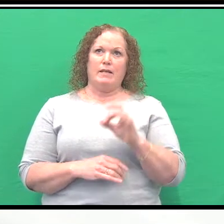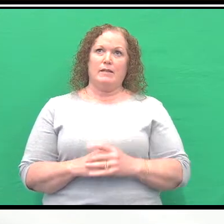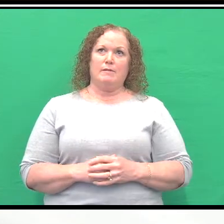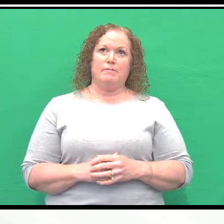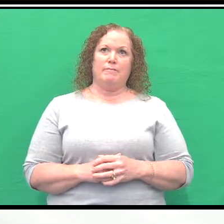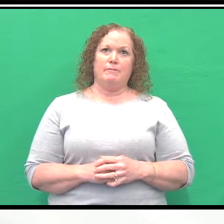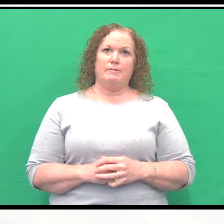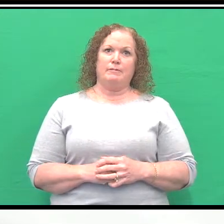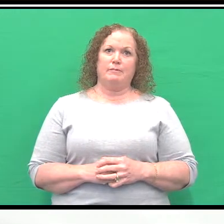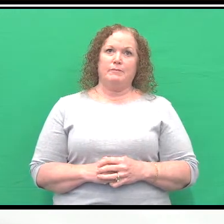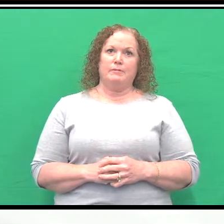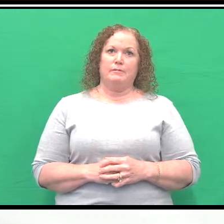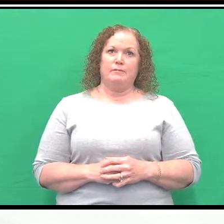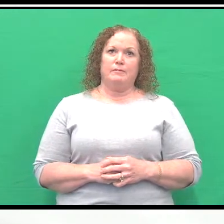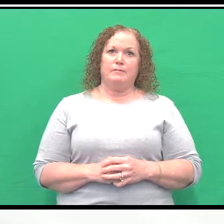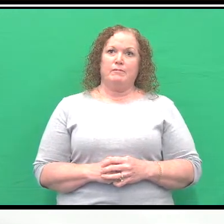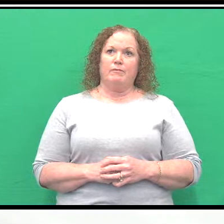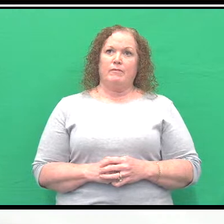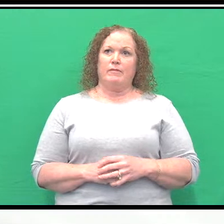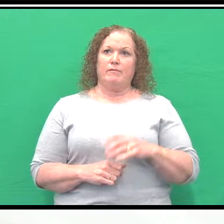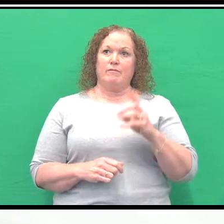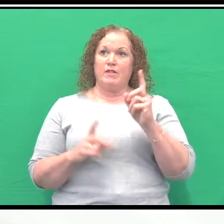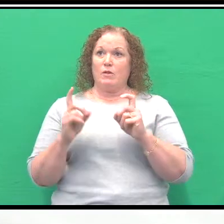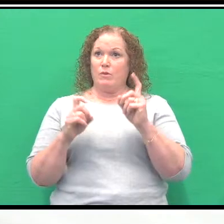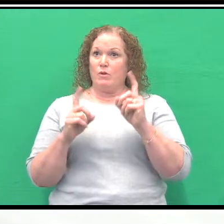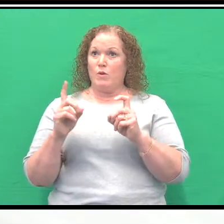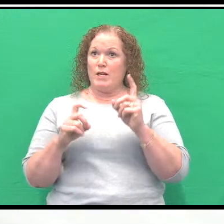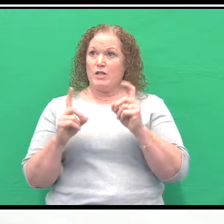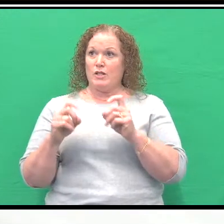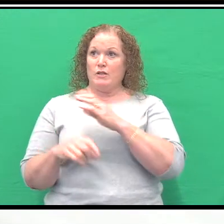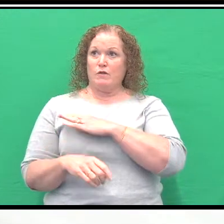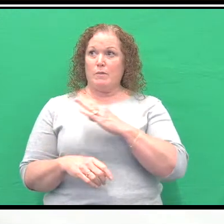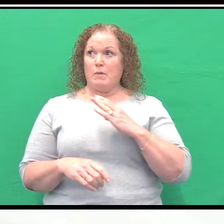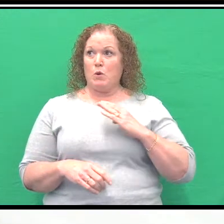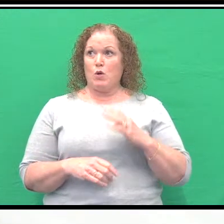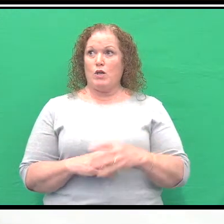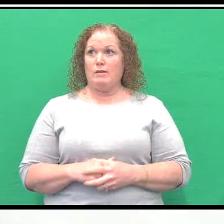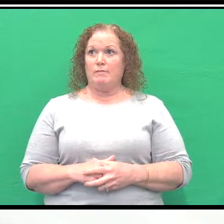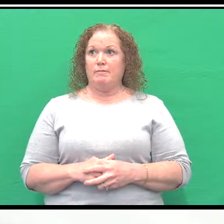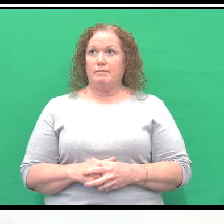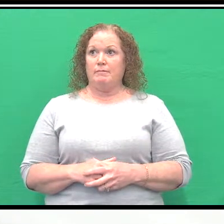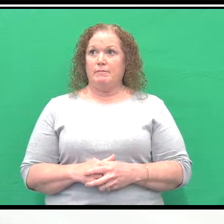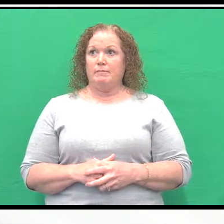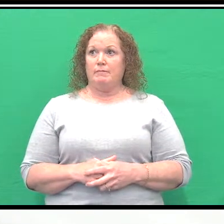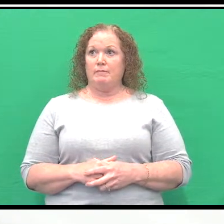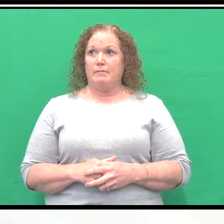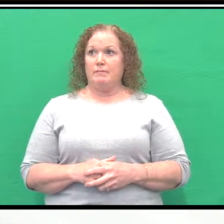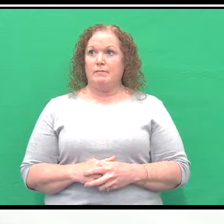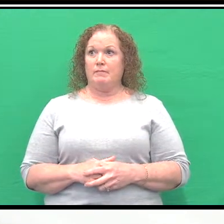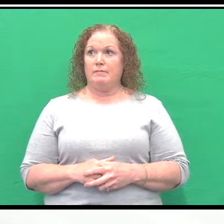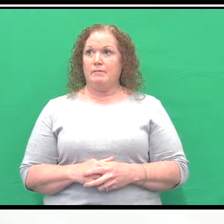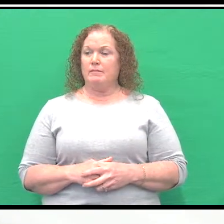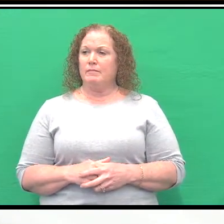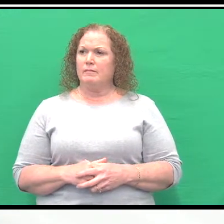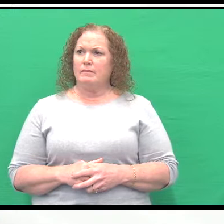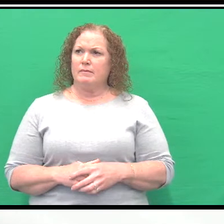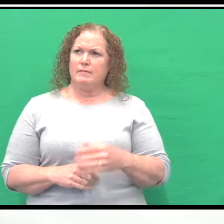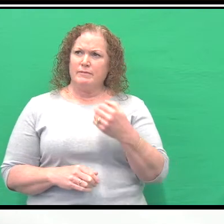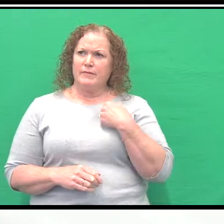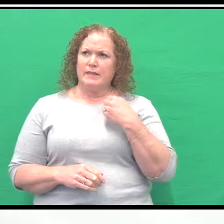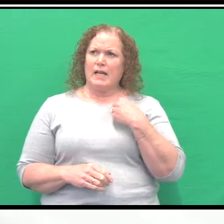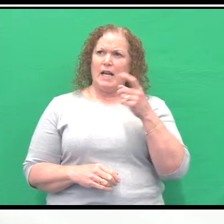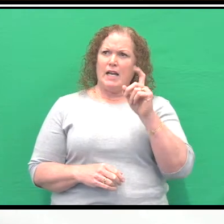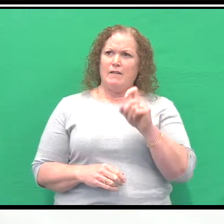And we'd like to open up now for questions from the board, or if you need any clarification. I just have a question about